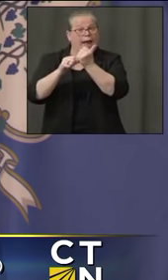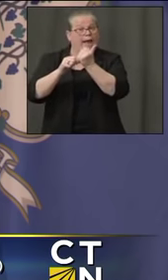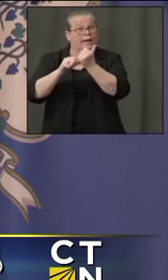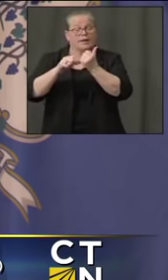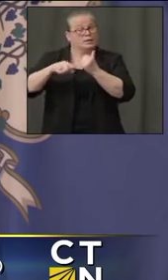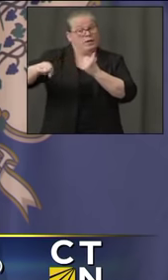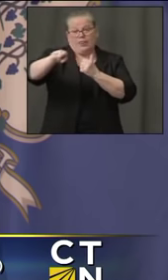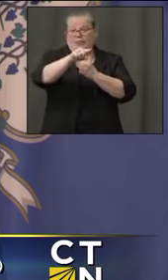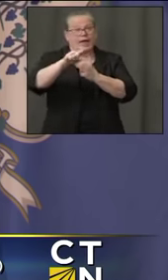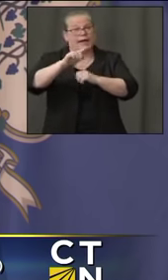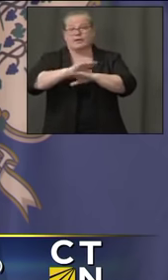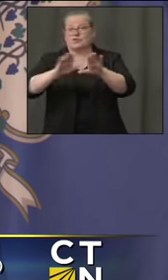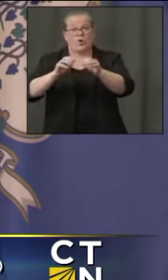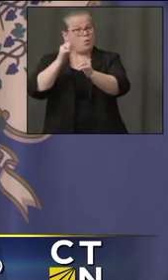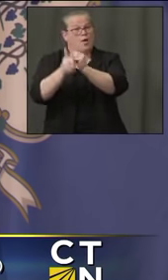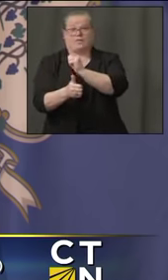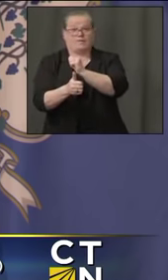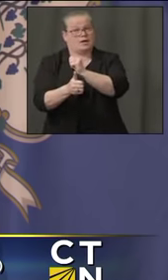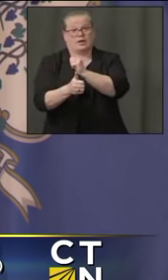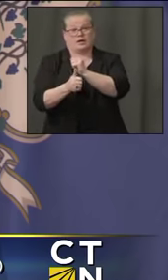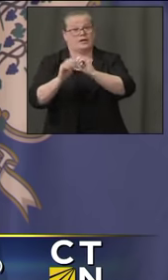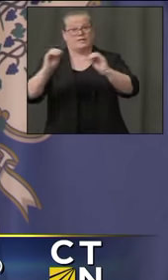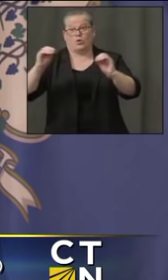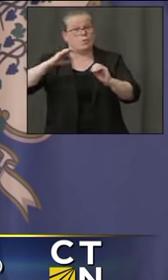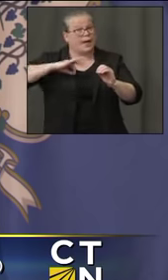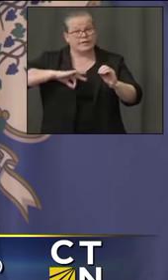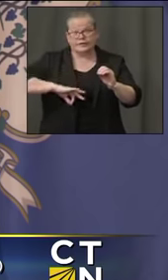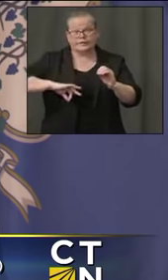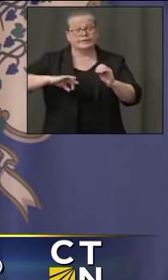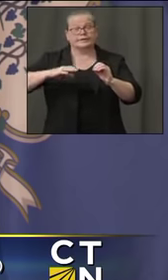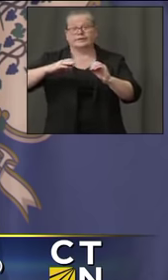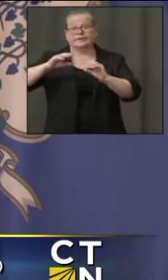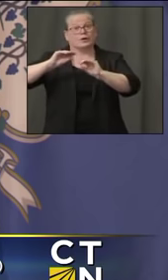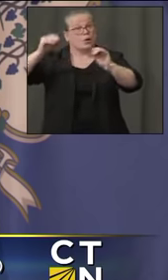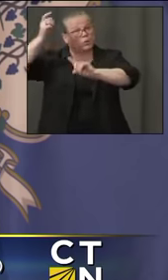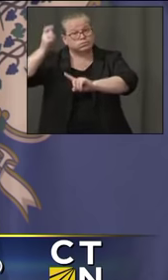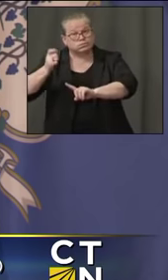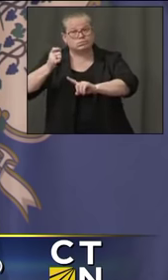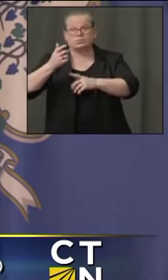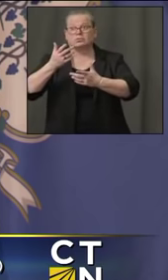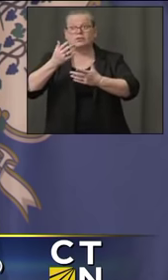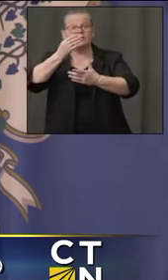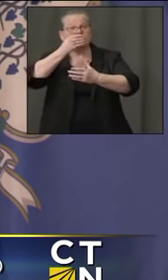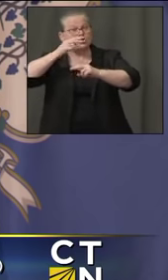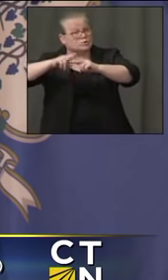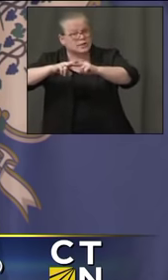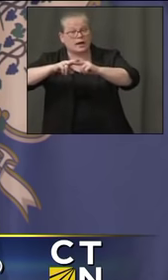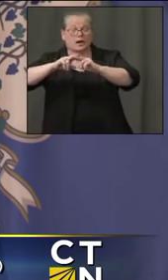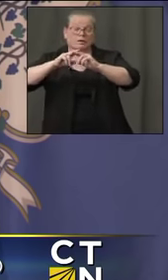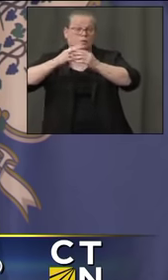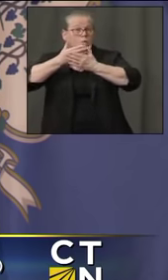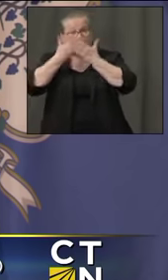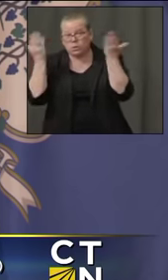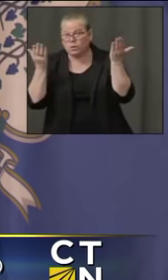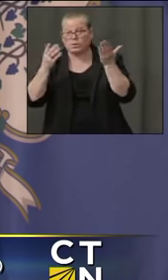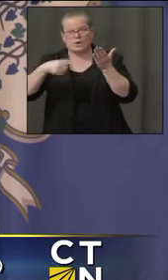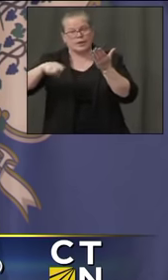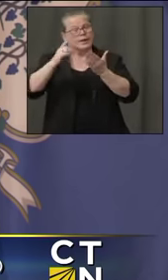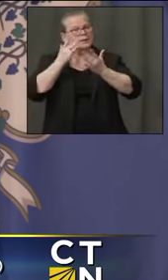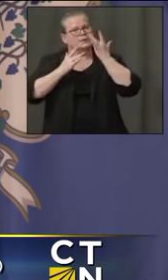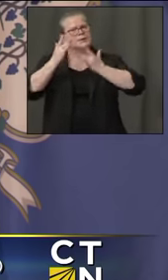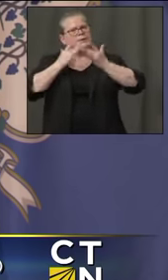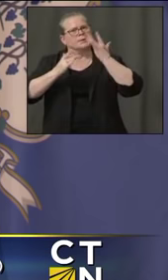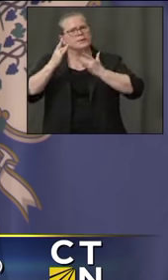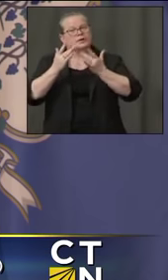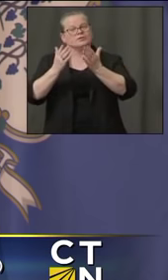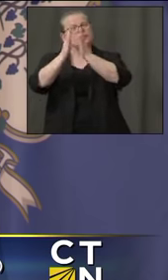don't qualify for unemployment benefits. They don't qualify for food stamps. And they're asking the state to follow